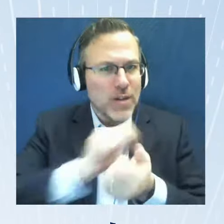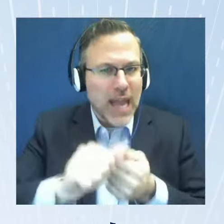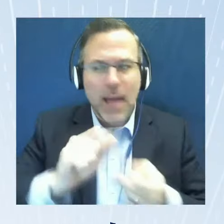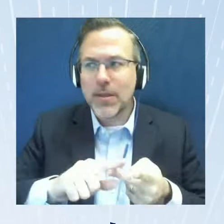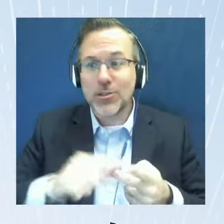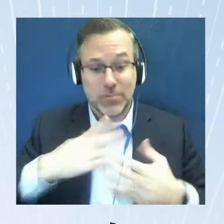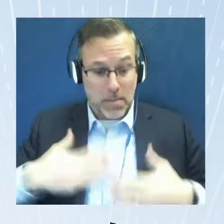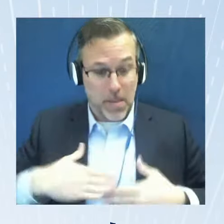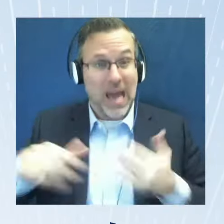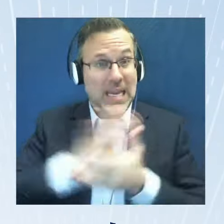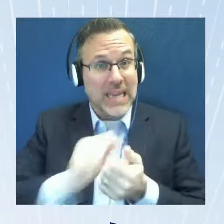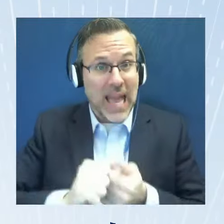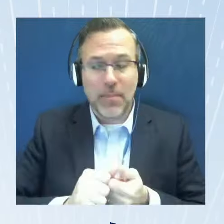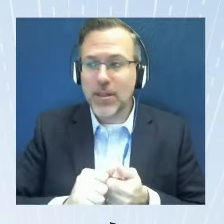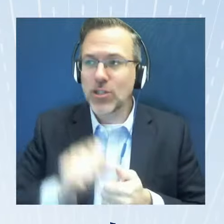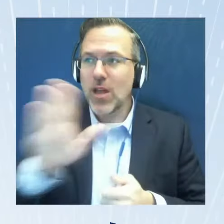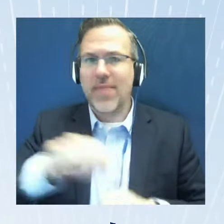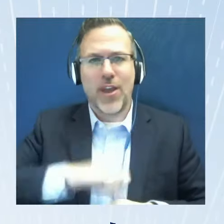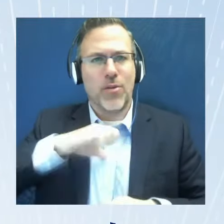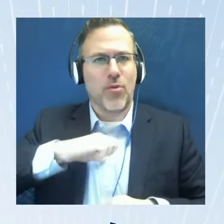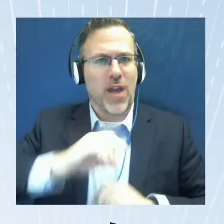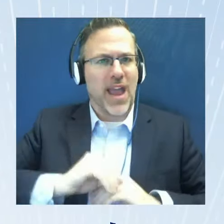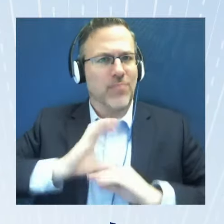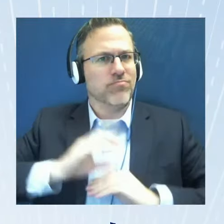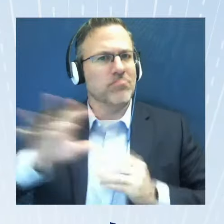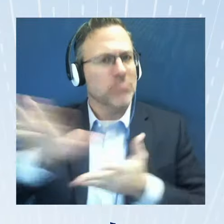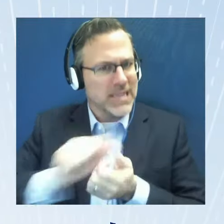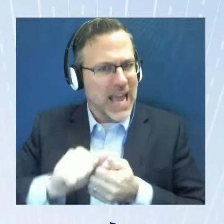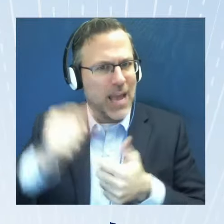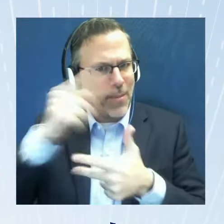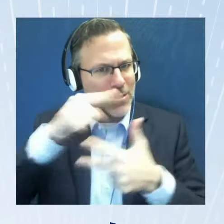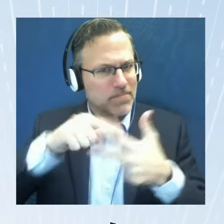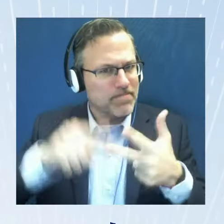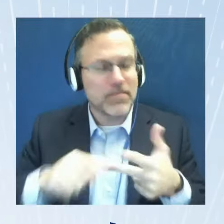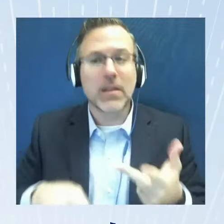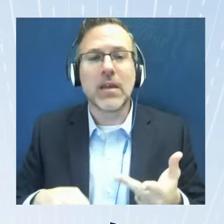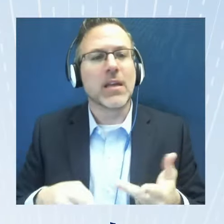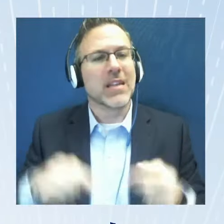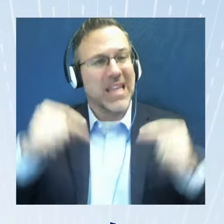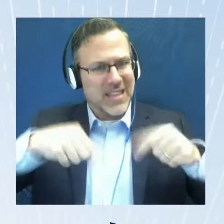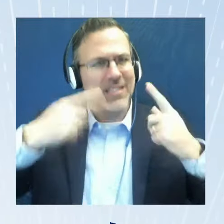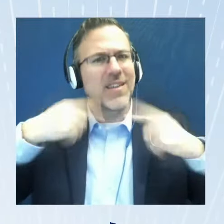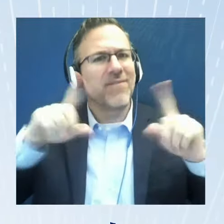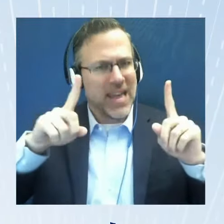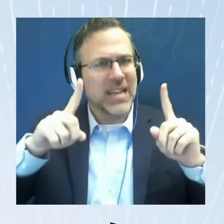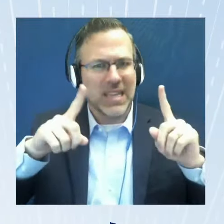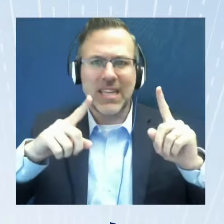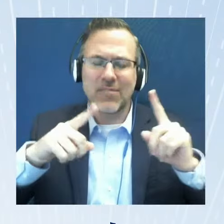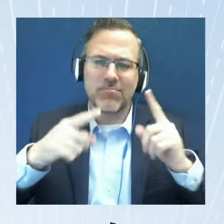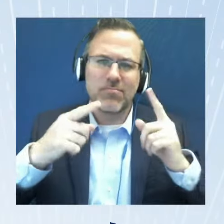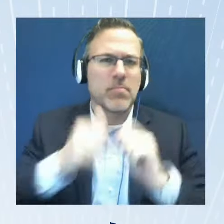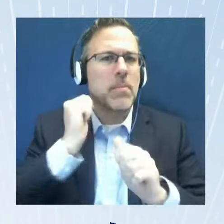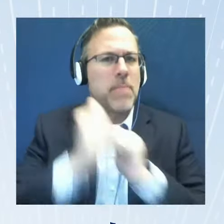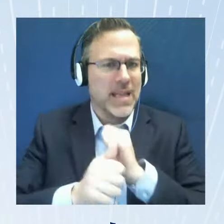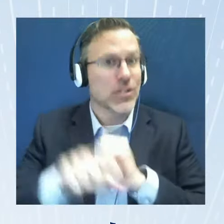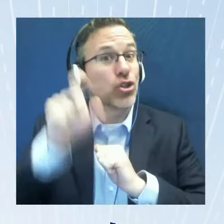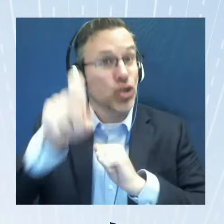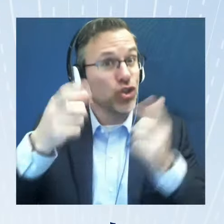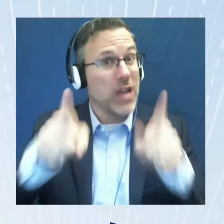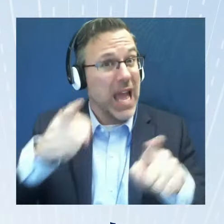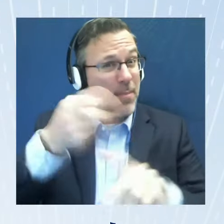And that needs to change. The time for this rule passed a long time ago. It should have been done long